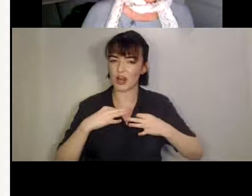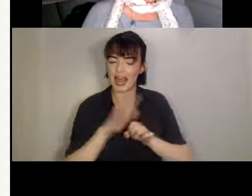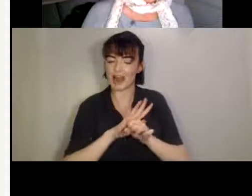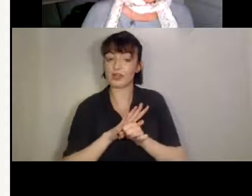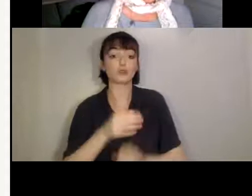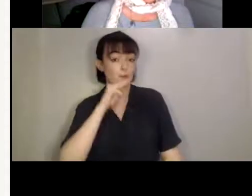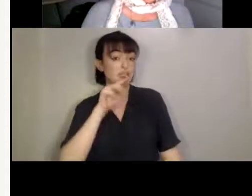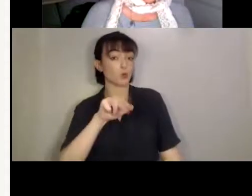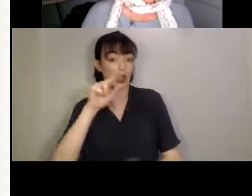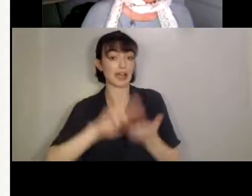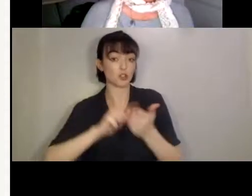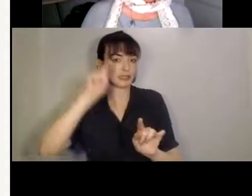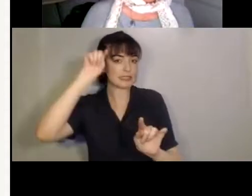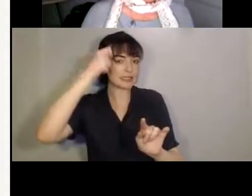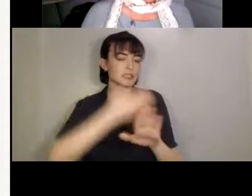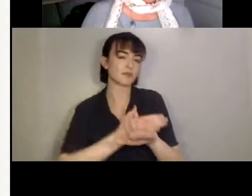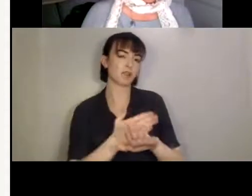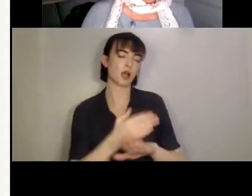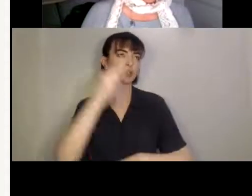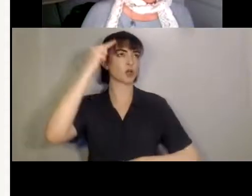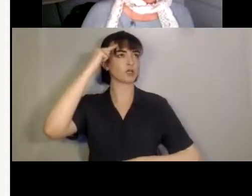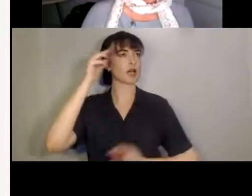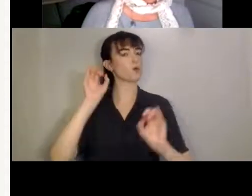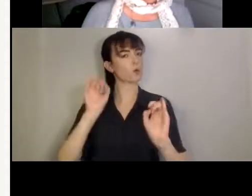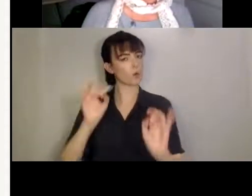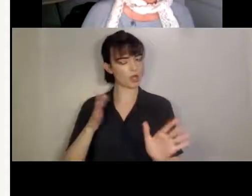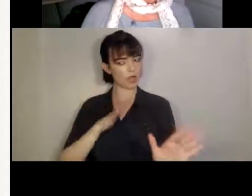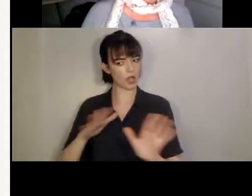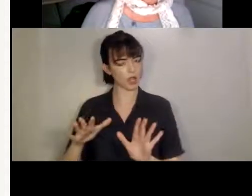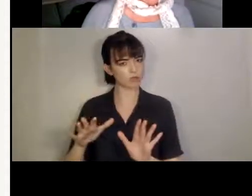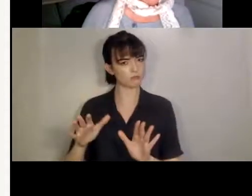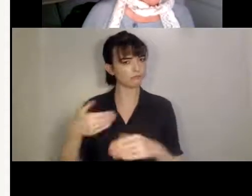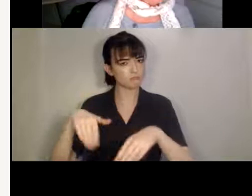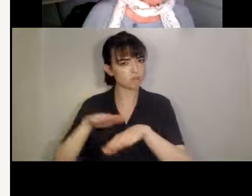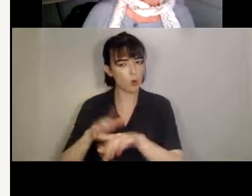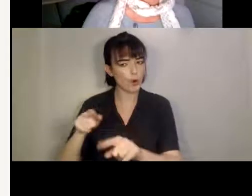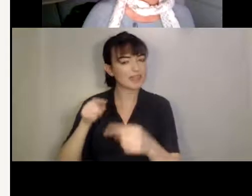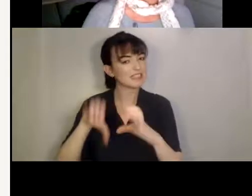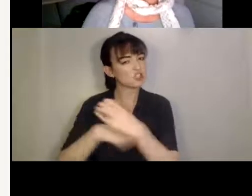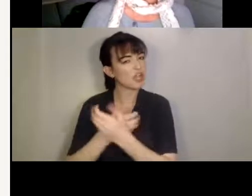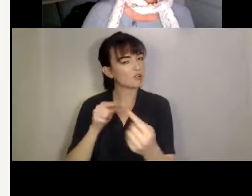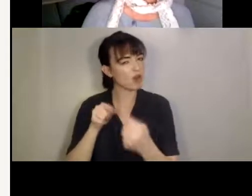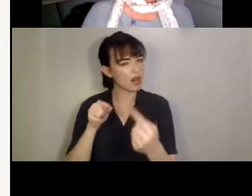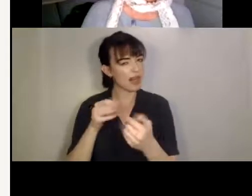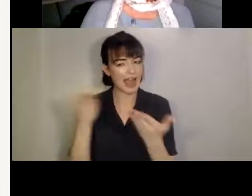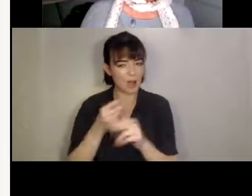as a way of beginning to address areas of intervention if that looks like it's necessary.